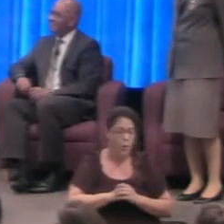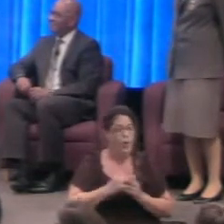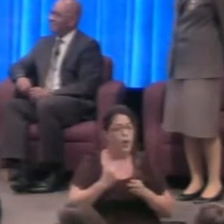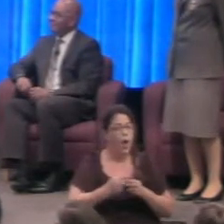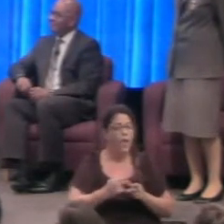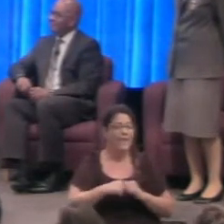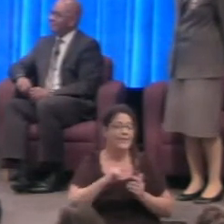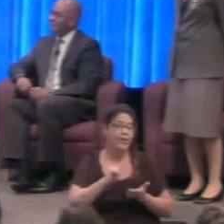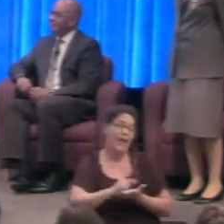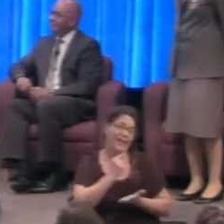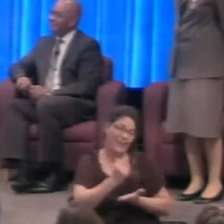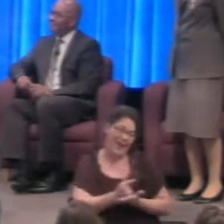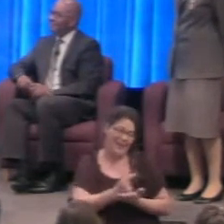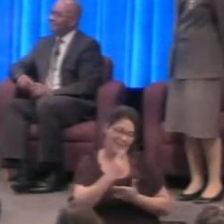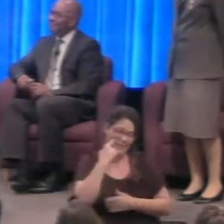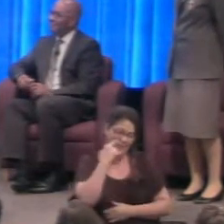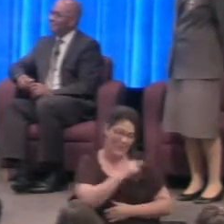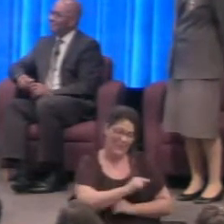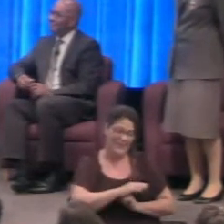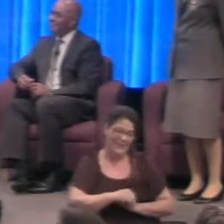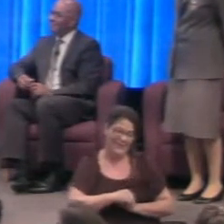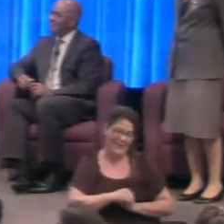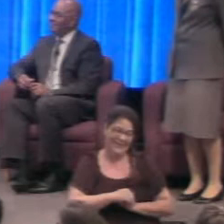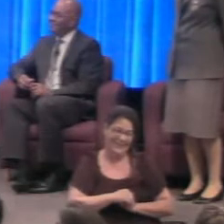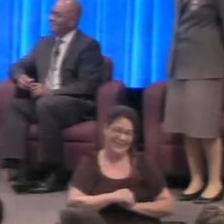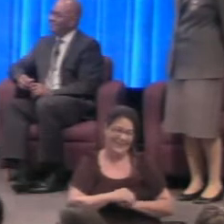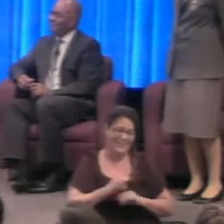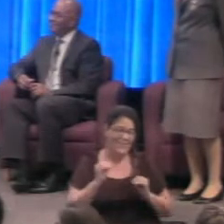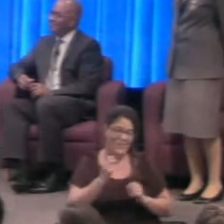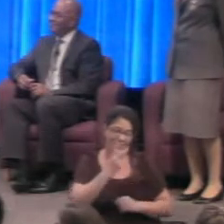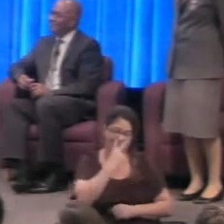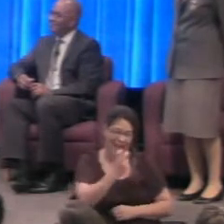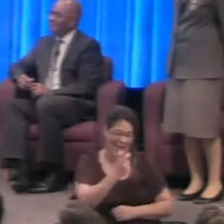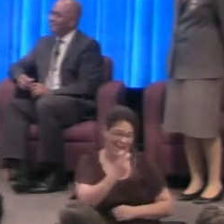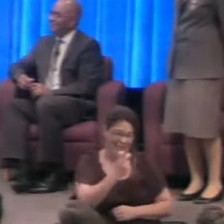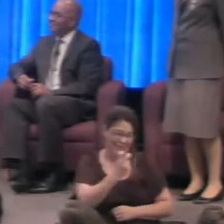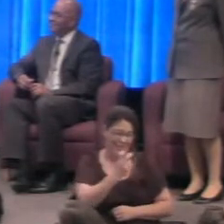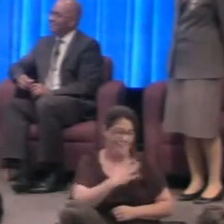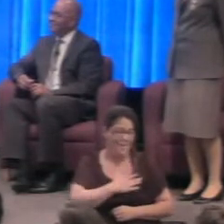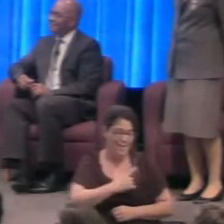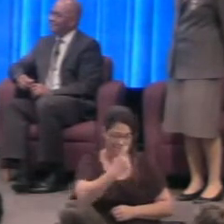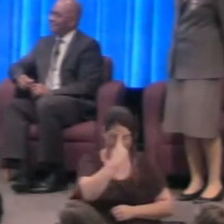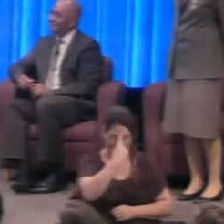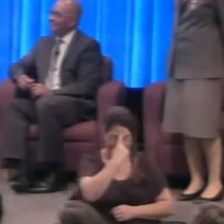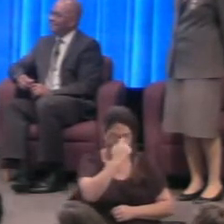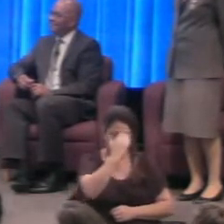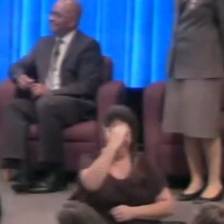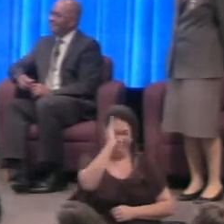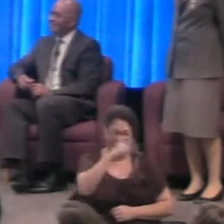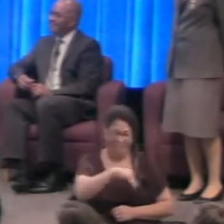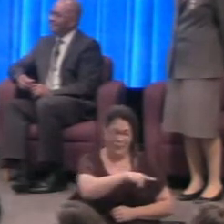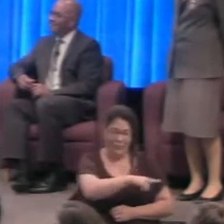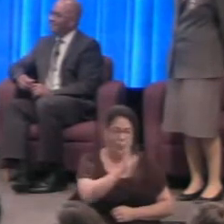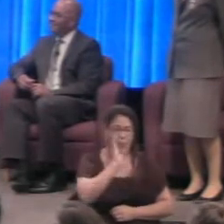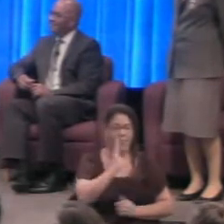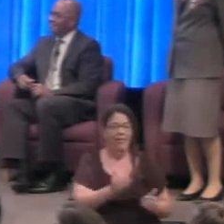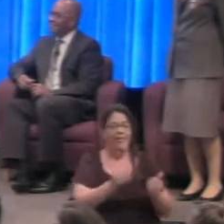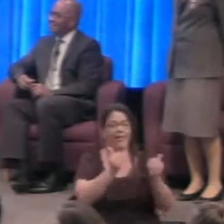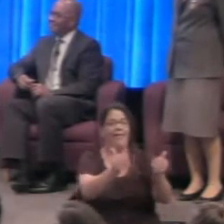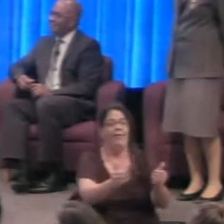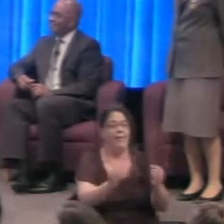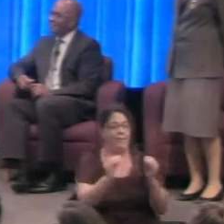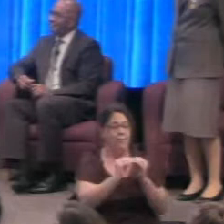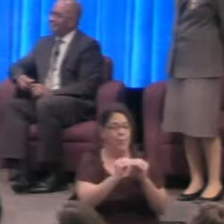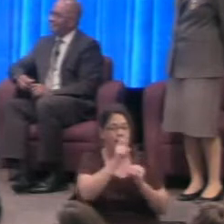graduation, because there is no doubt in my military mind that you are going to go forward to make additional contributions